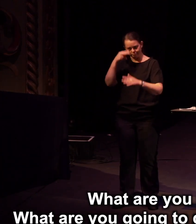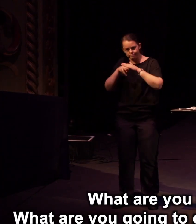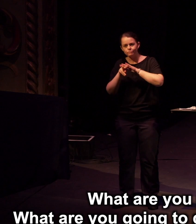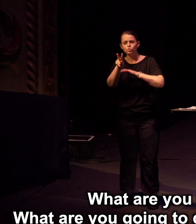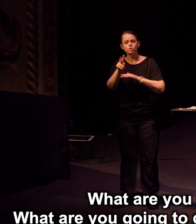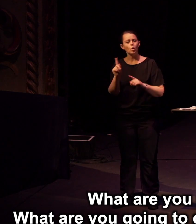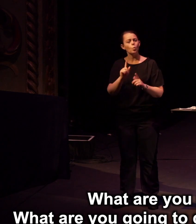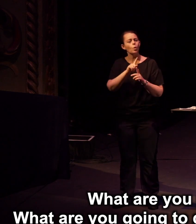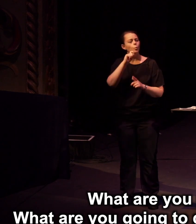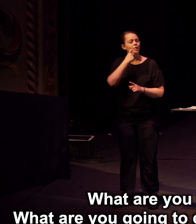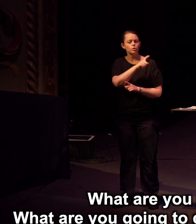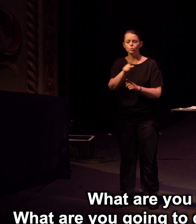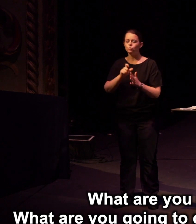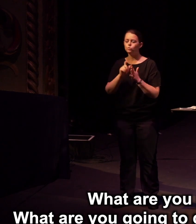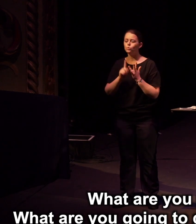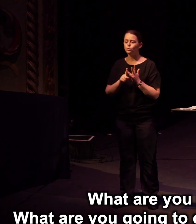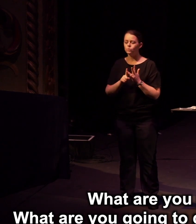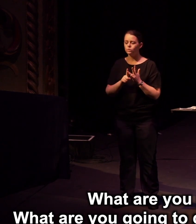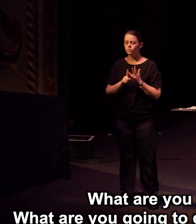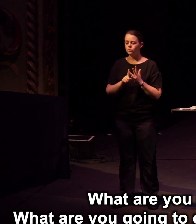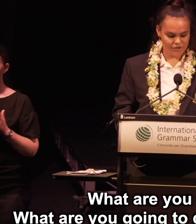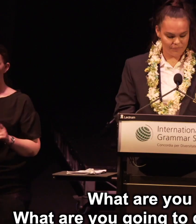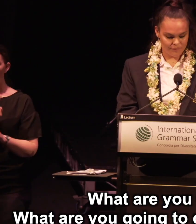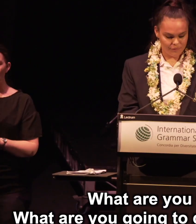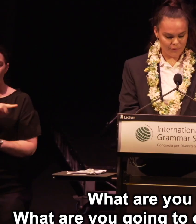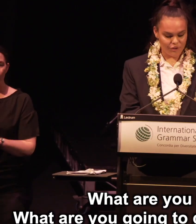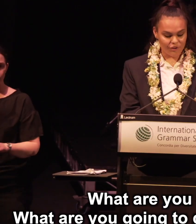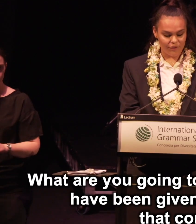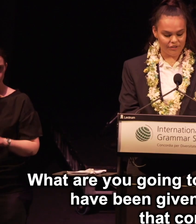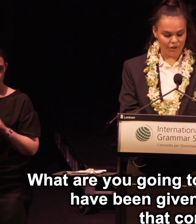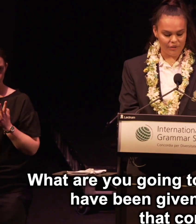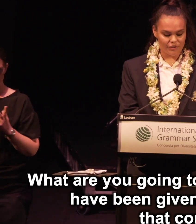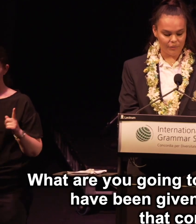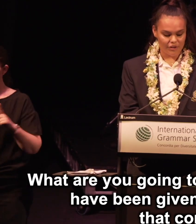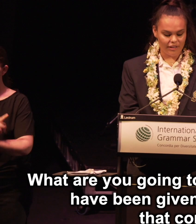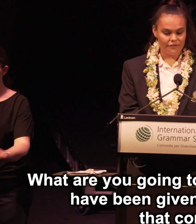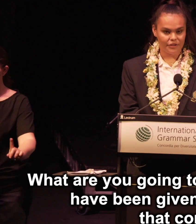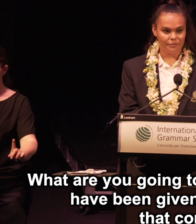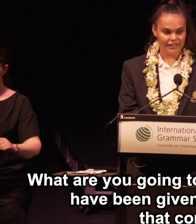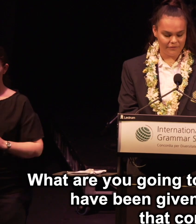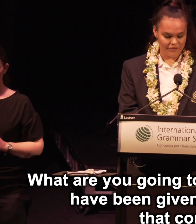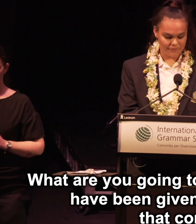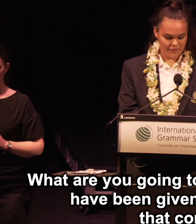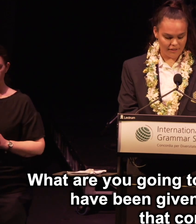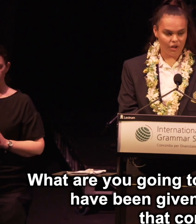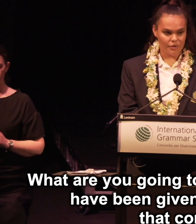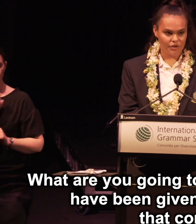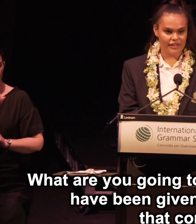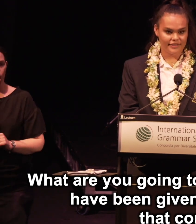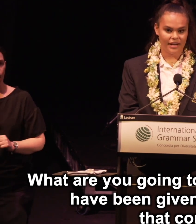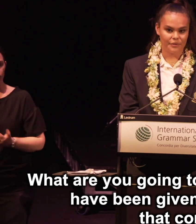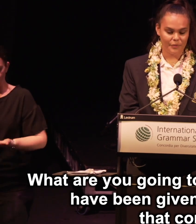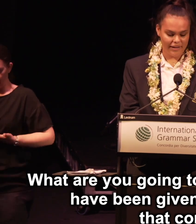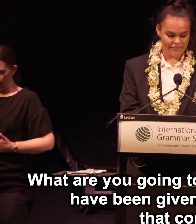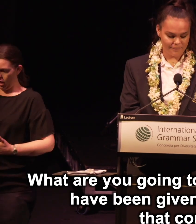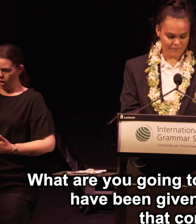do? What are you going to go and do to make a change? What are you going to go and do with the life that you've been given and the